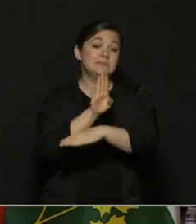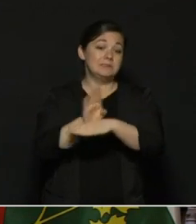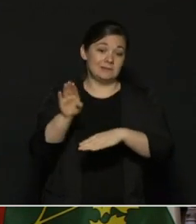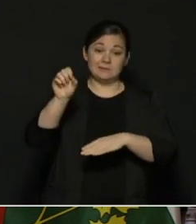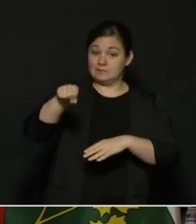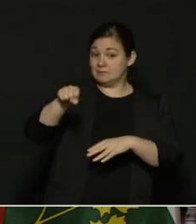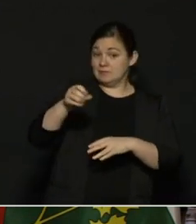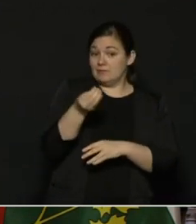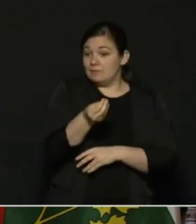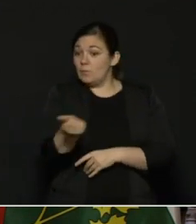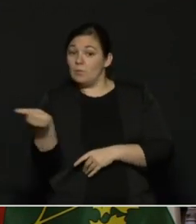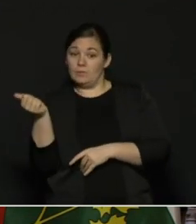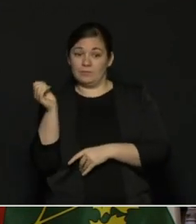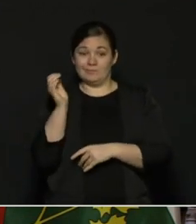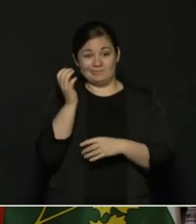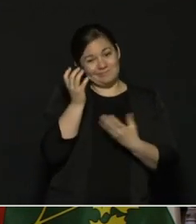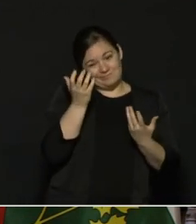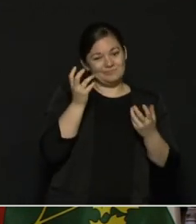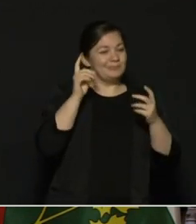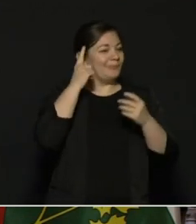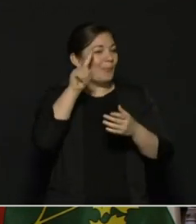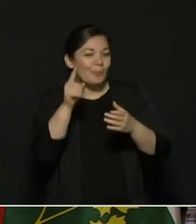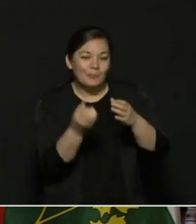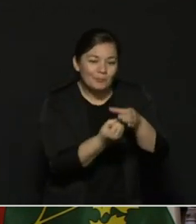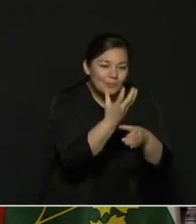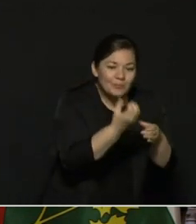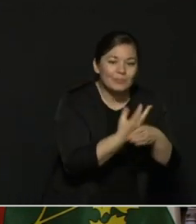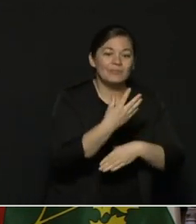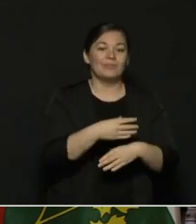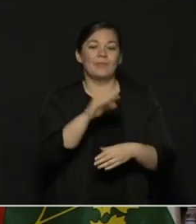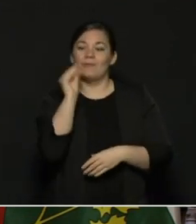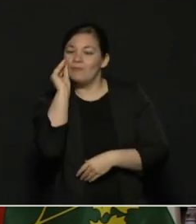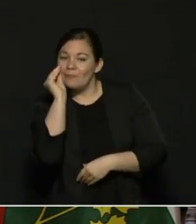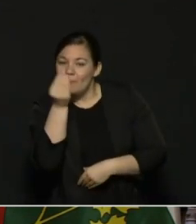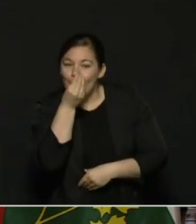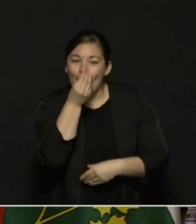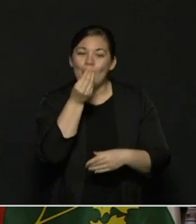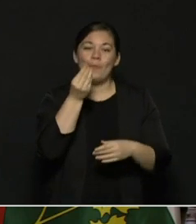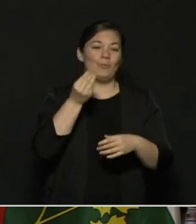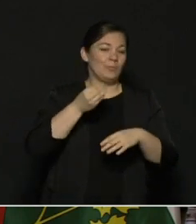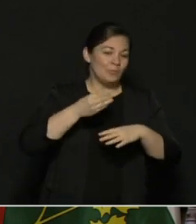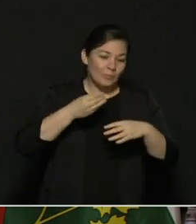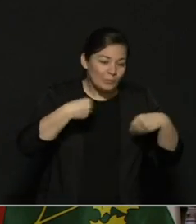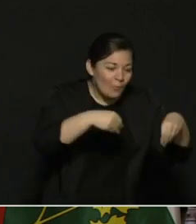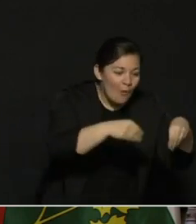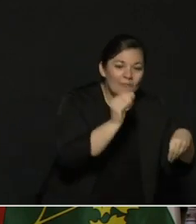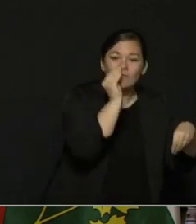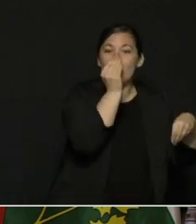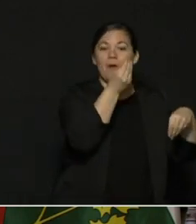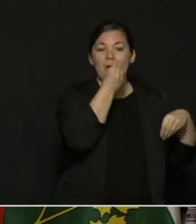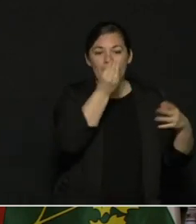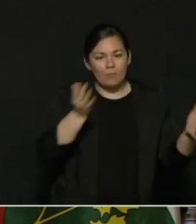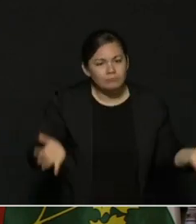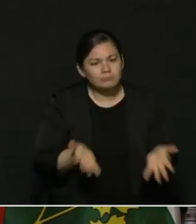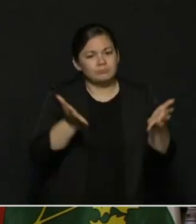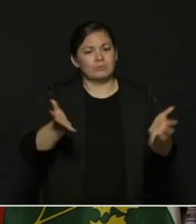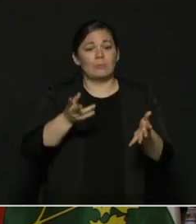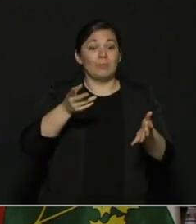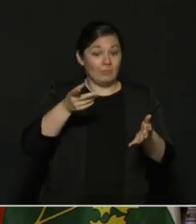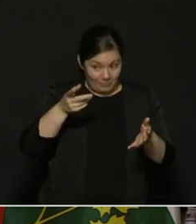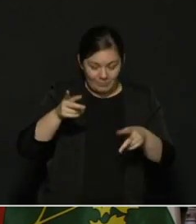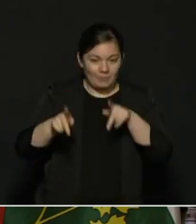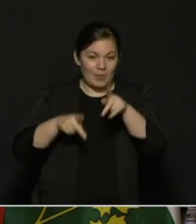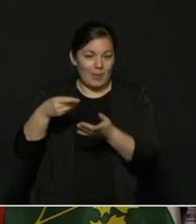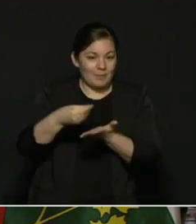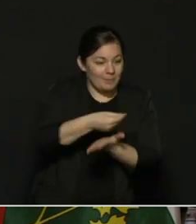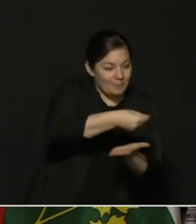people want to be outdoors, so they want to give some encouragement for people to do those type of activities in there. I would say what's next,